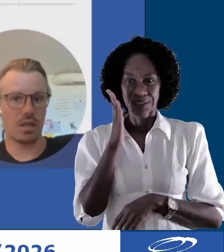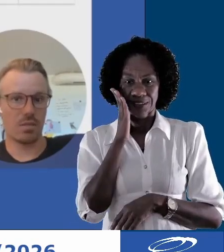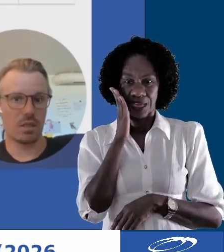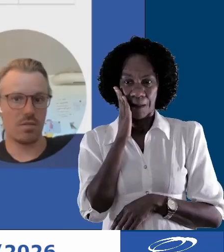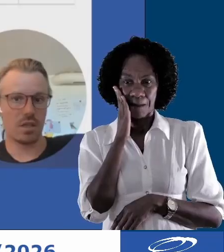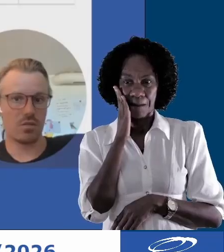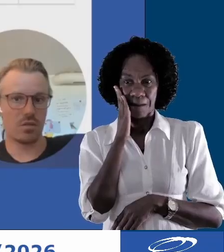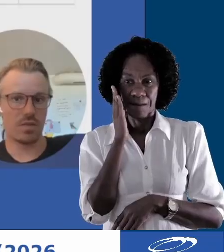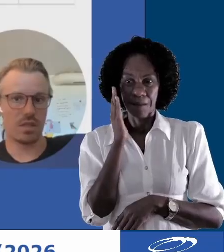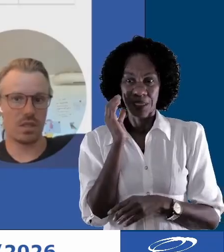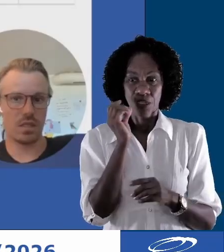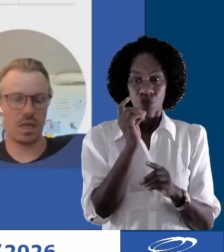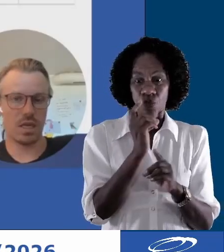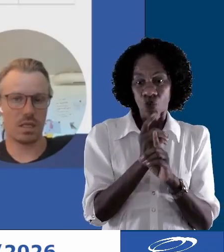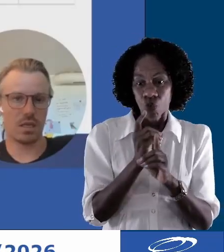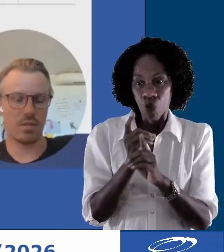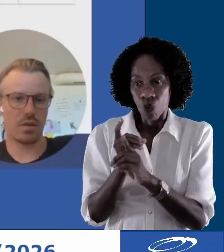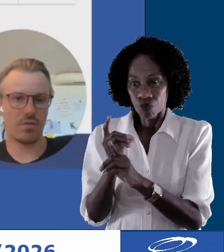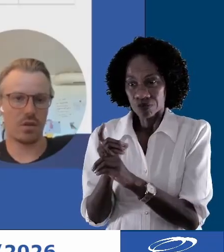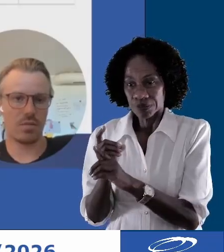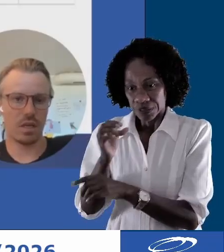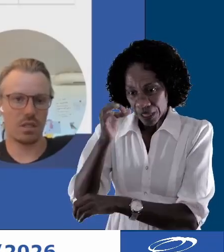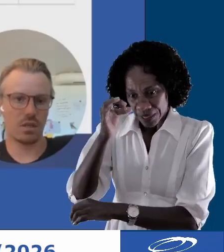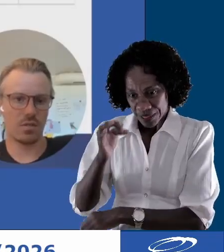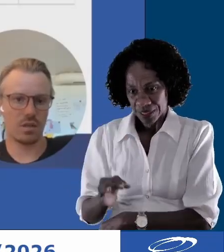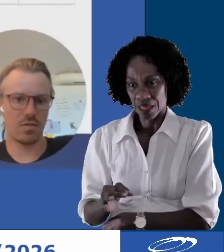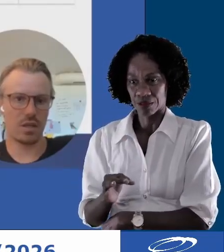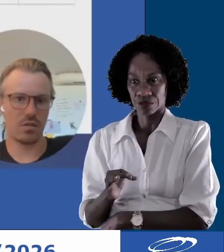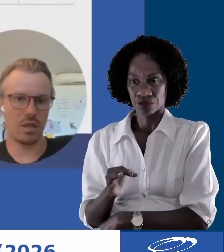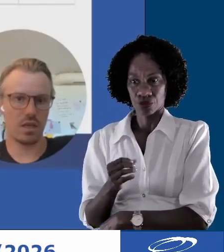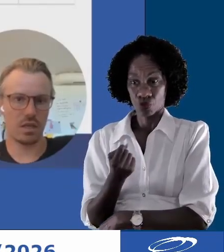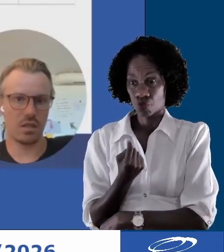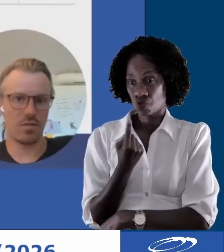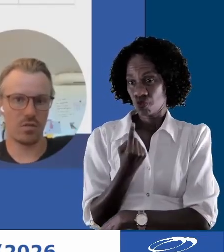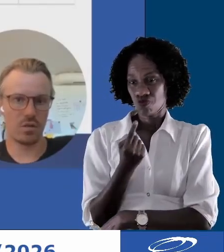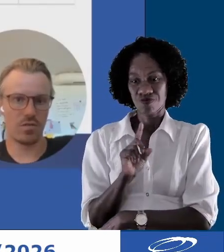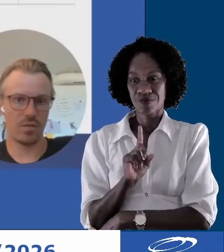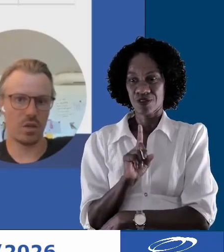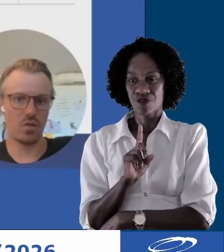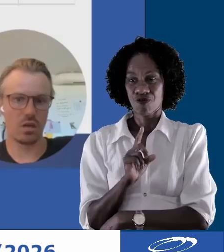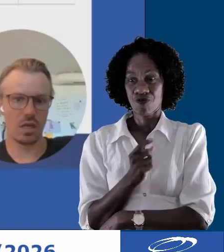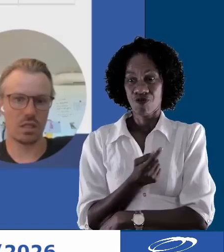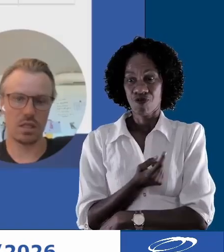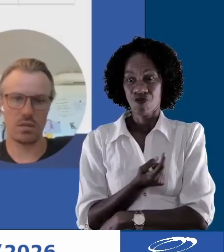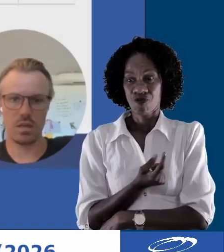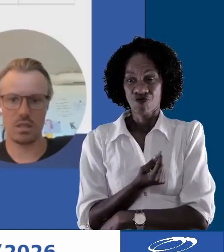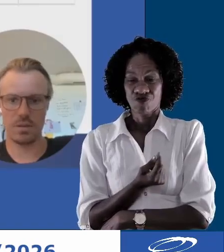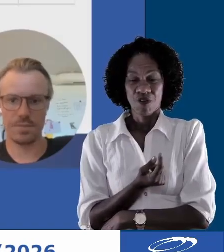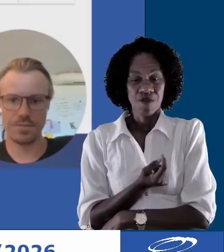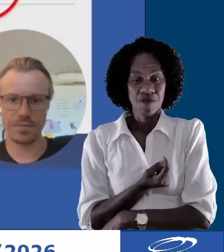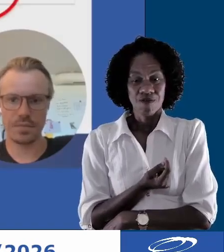planktonic MIC values. This is an example of the combination of cefazolin and Staph aureus from the UCAST